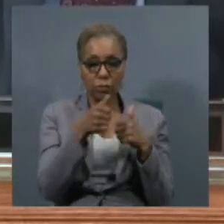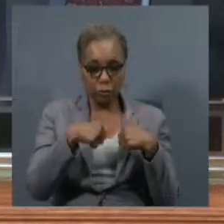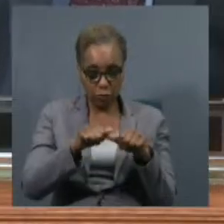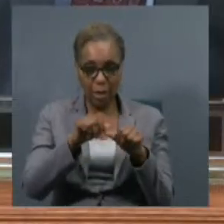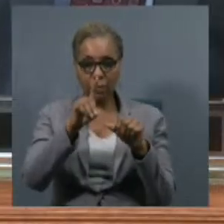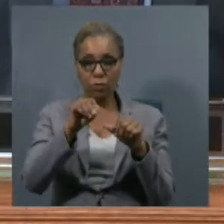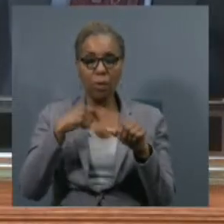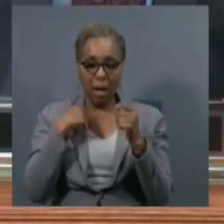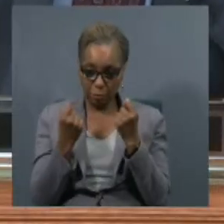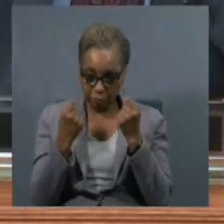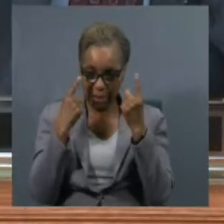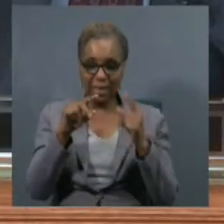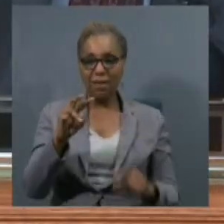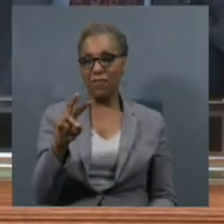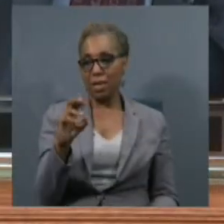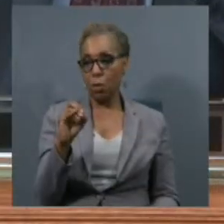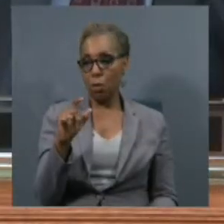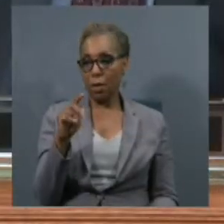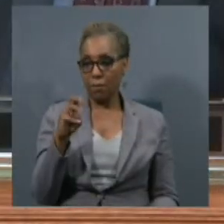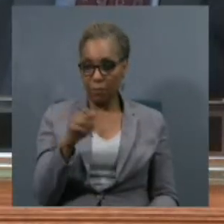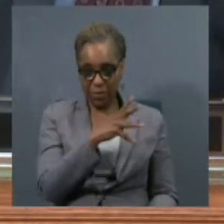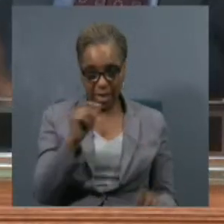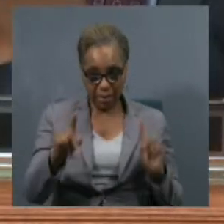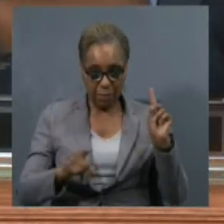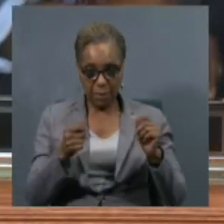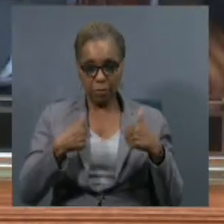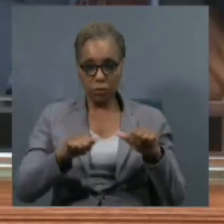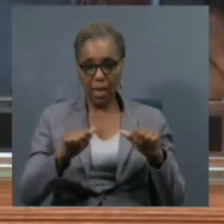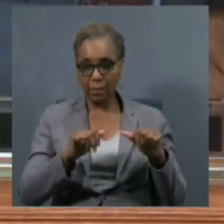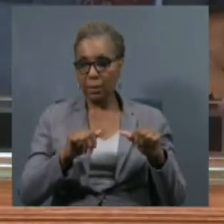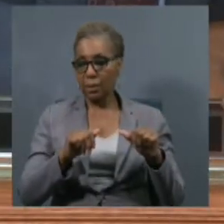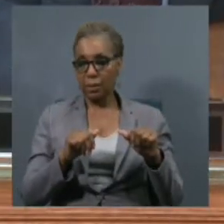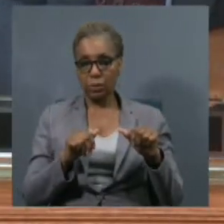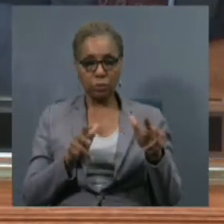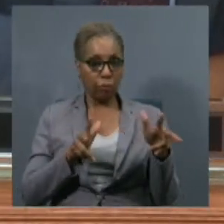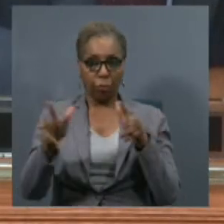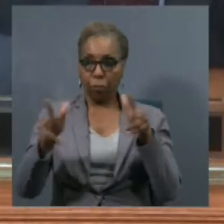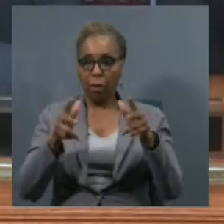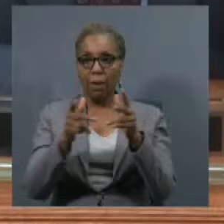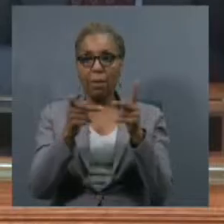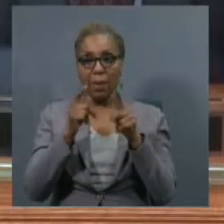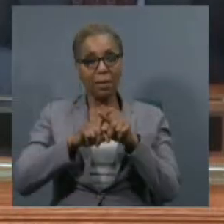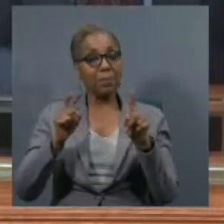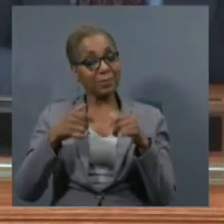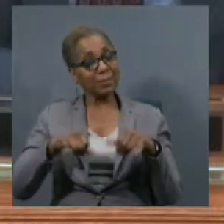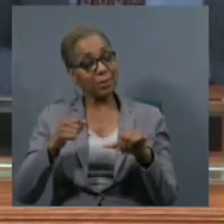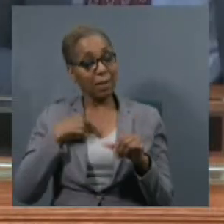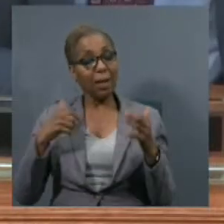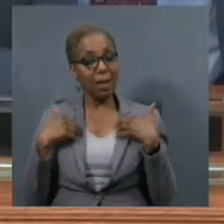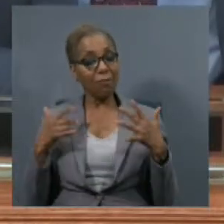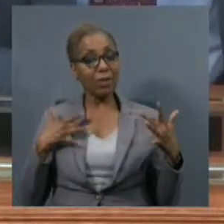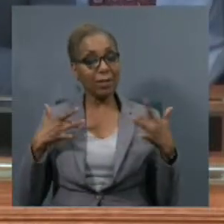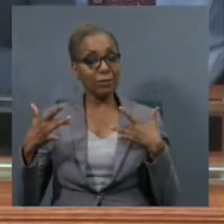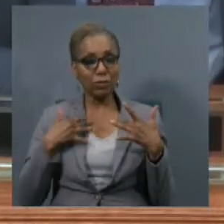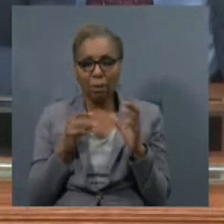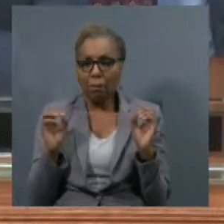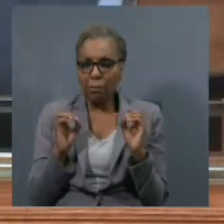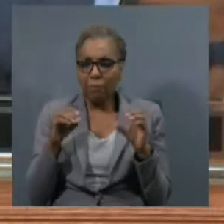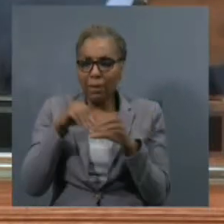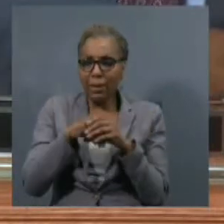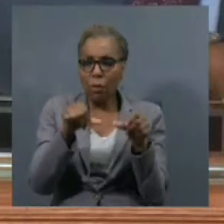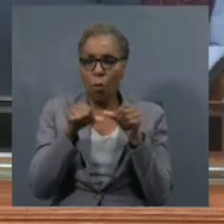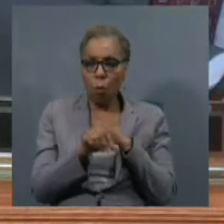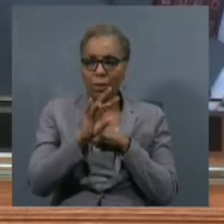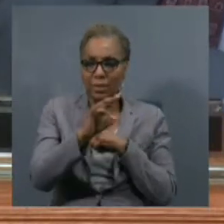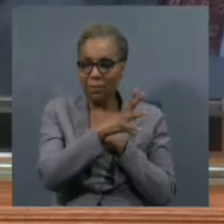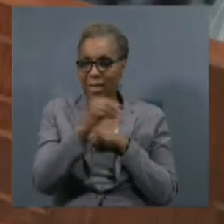I understand volumes. I understand people trying to move places, but I do have a concern that I don't have anything in here in Ward